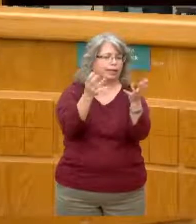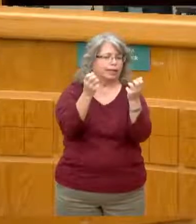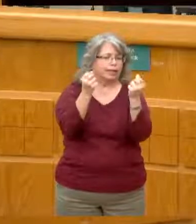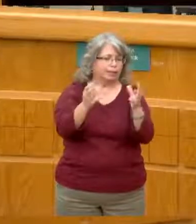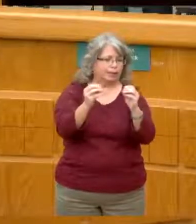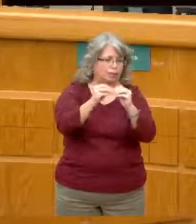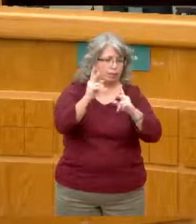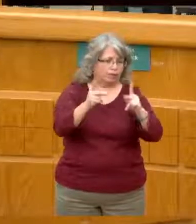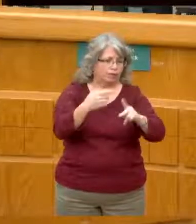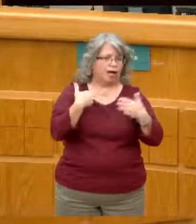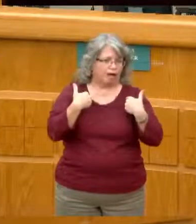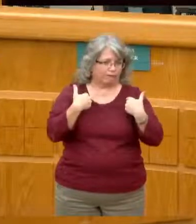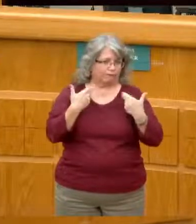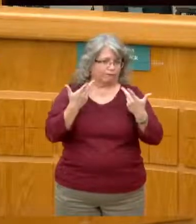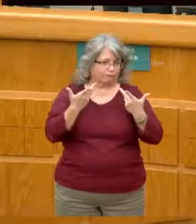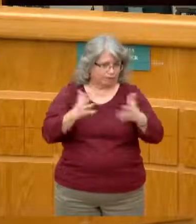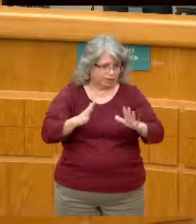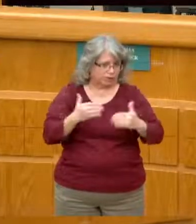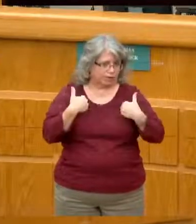vaccine